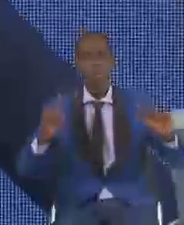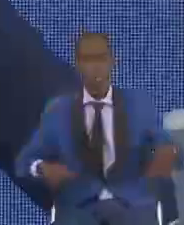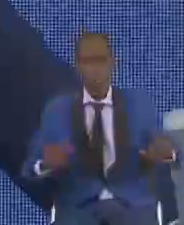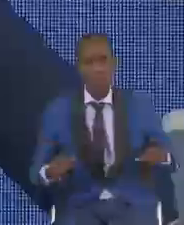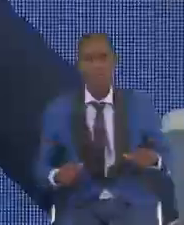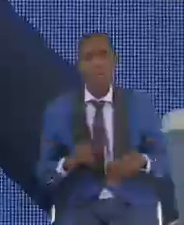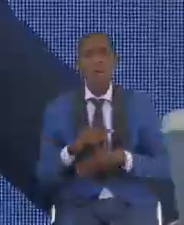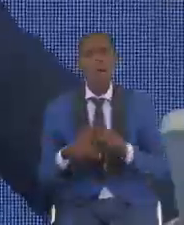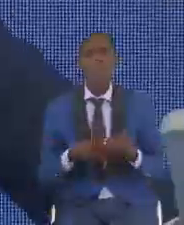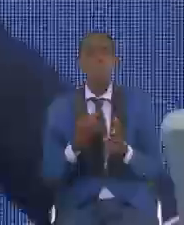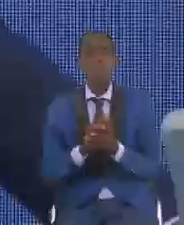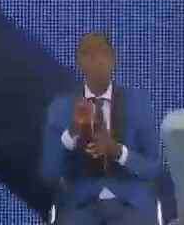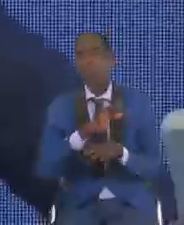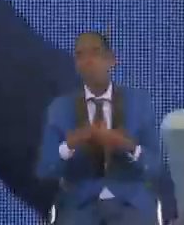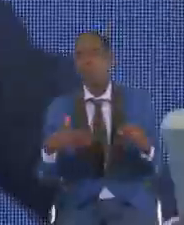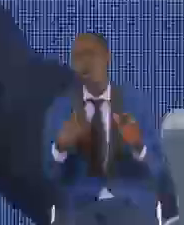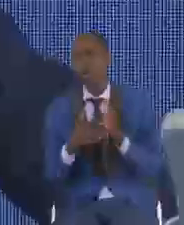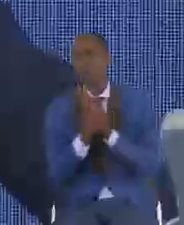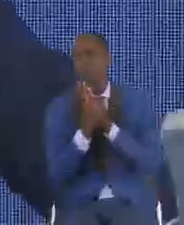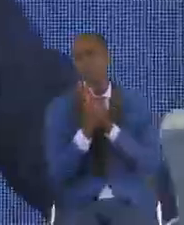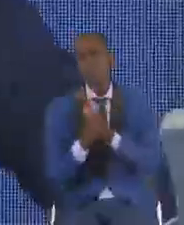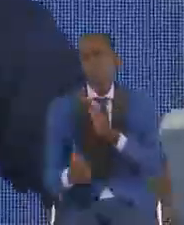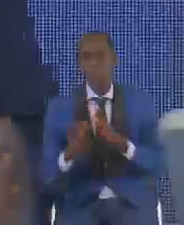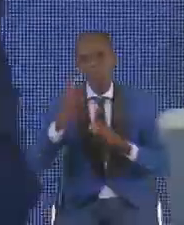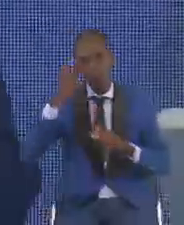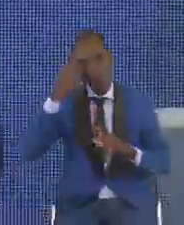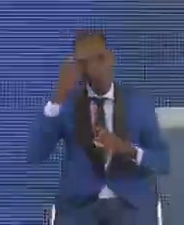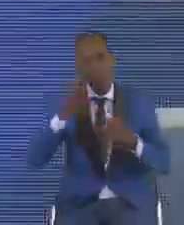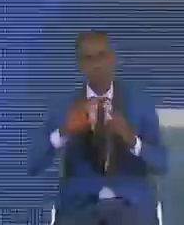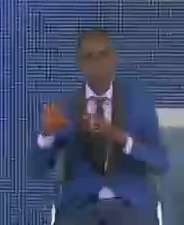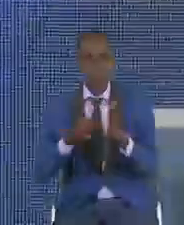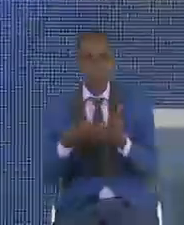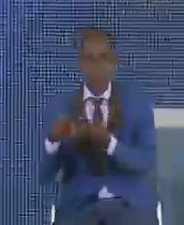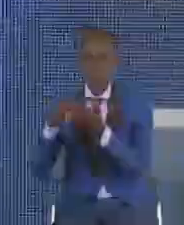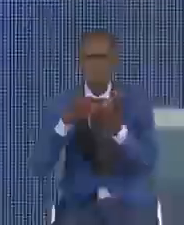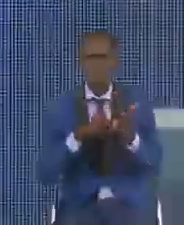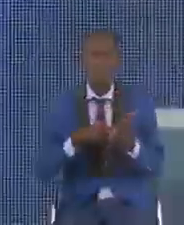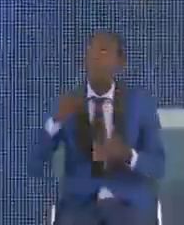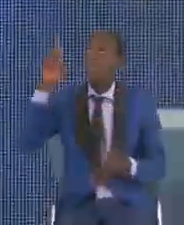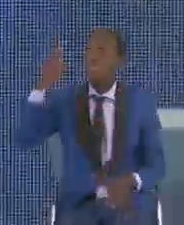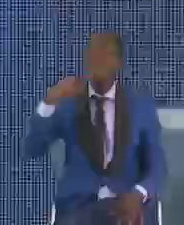don't have the skill, you don't have what it takes to do this, he said, thank you for the information.